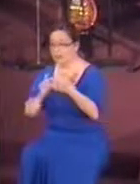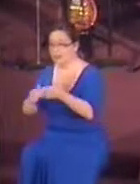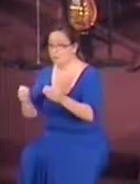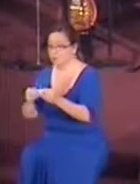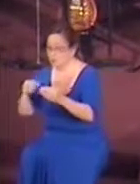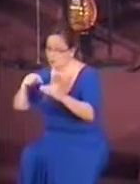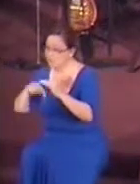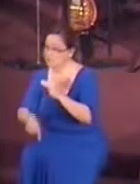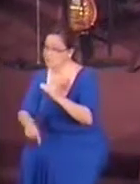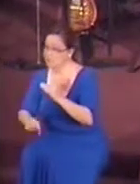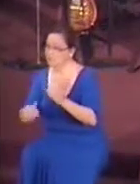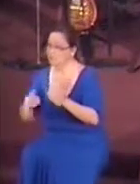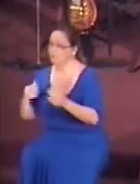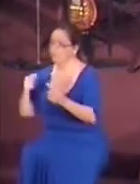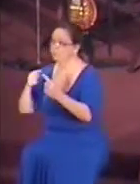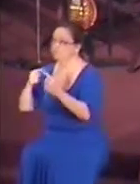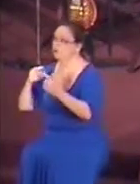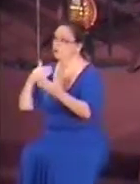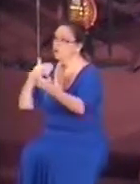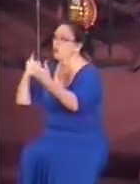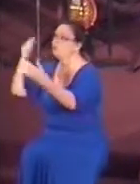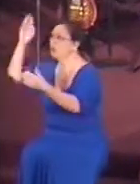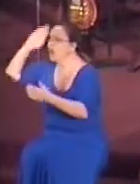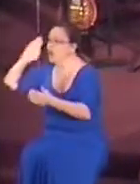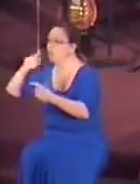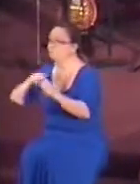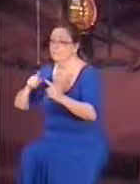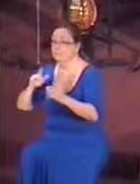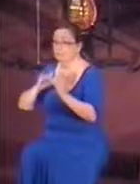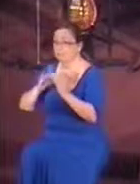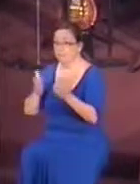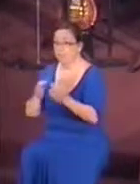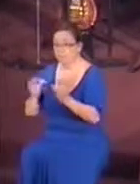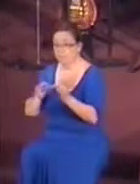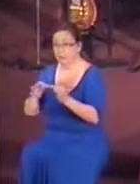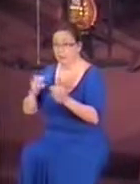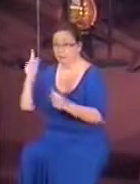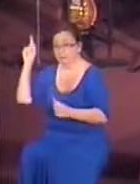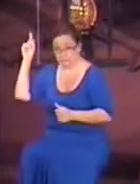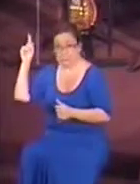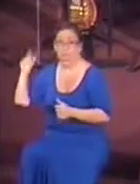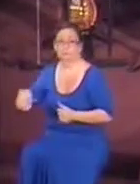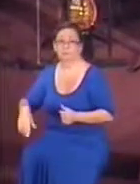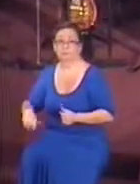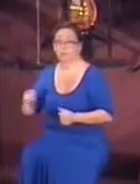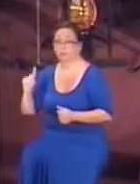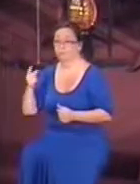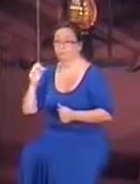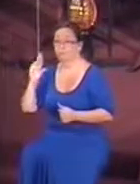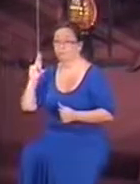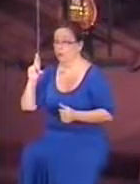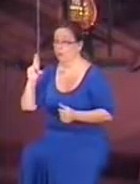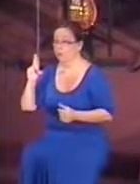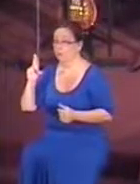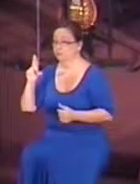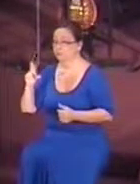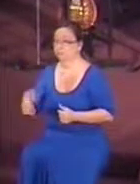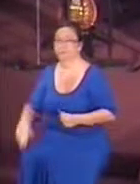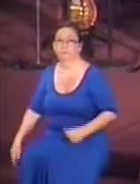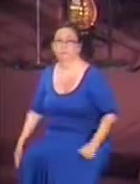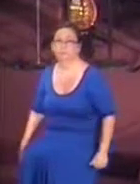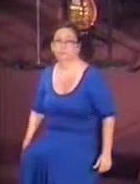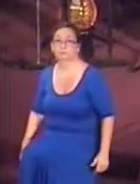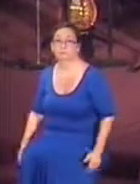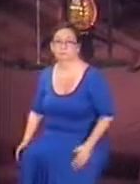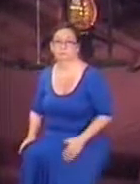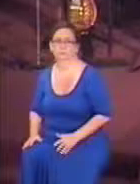deeper towards God. And so the Bible simply puts it like this in 1 Corinthians chapter 10, verse 12. Therefore, let